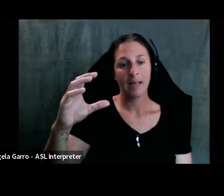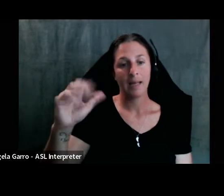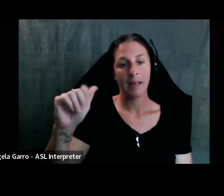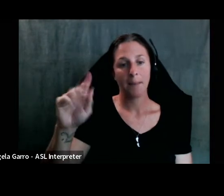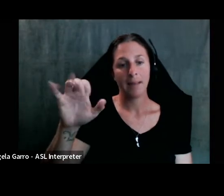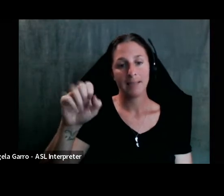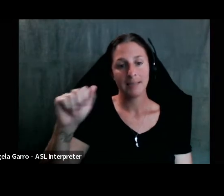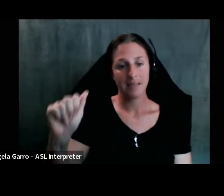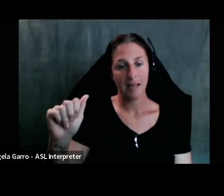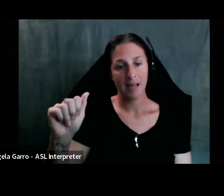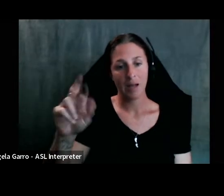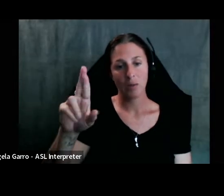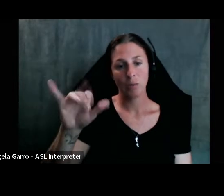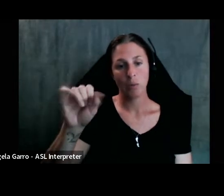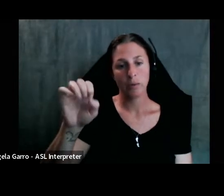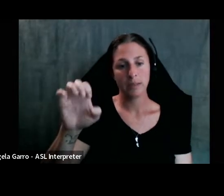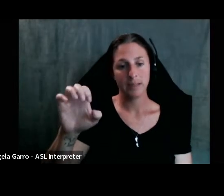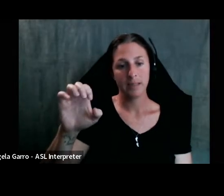Rosie Bautista.